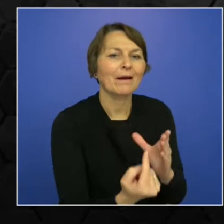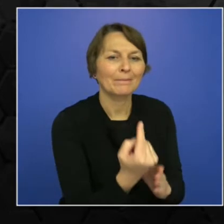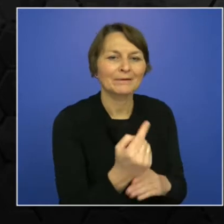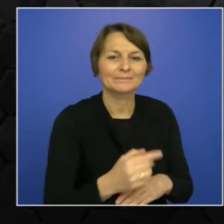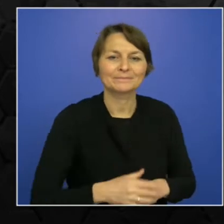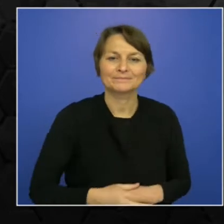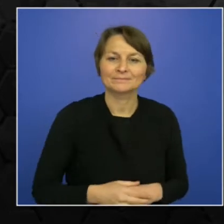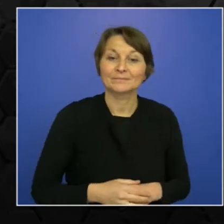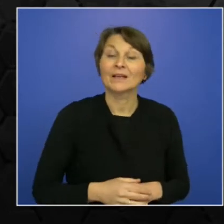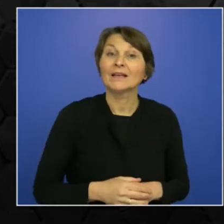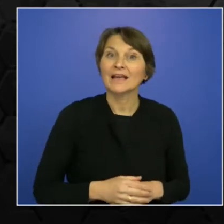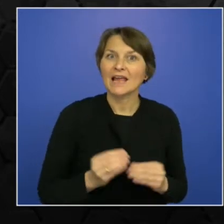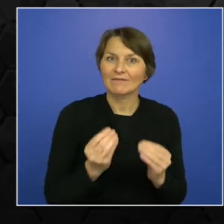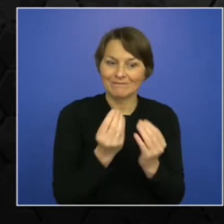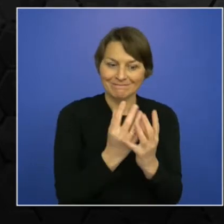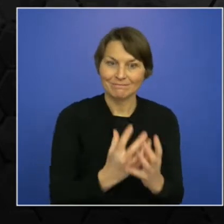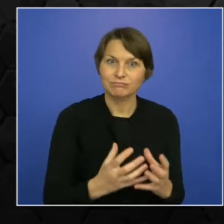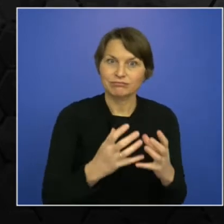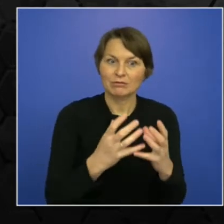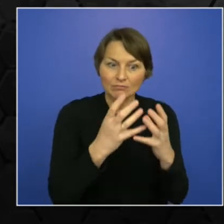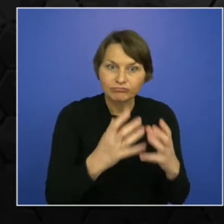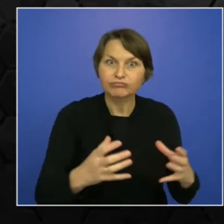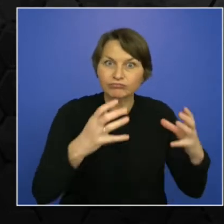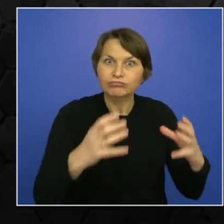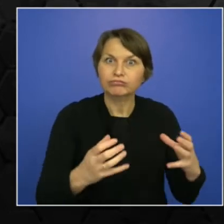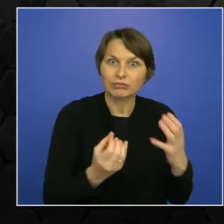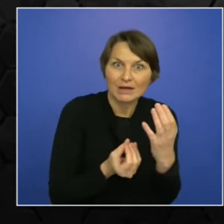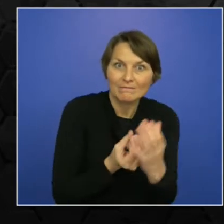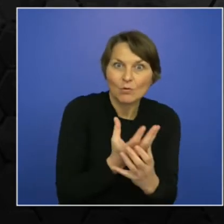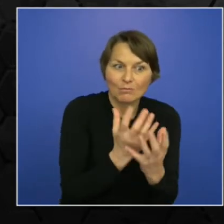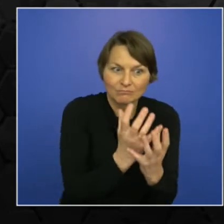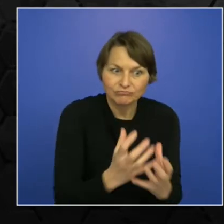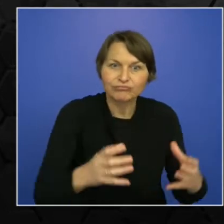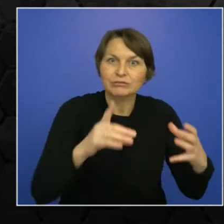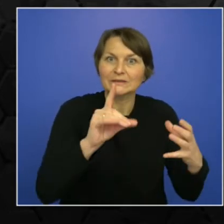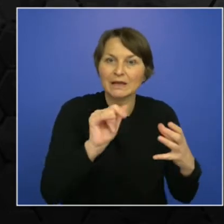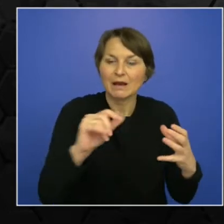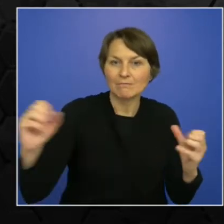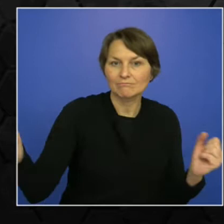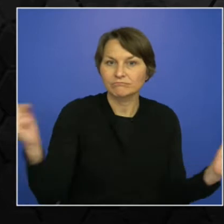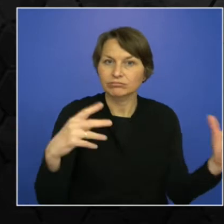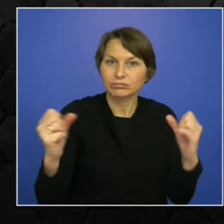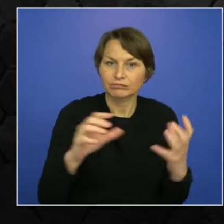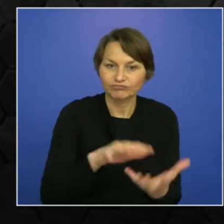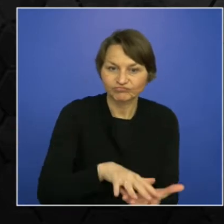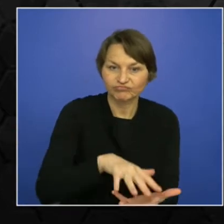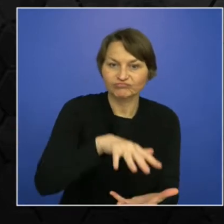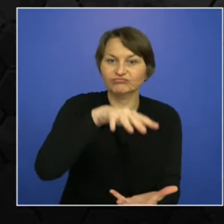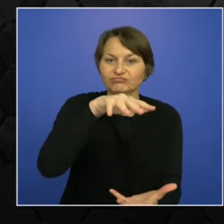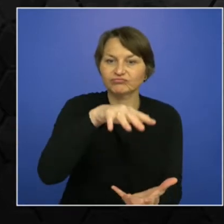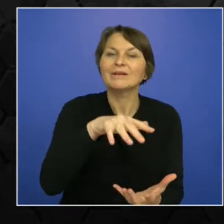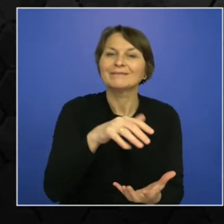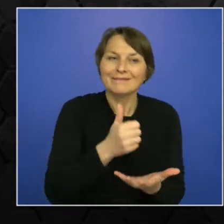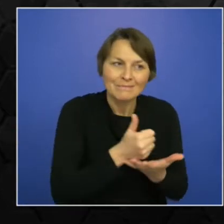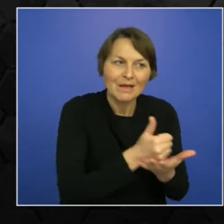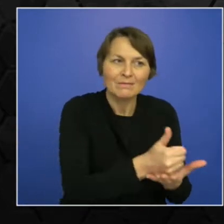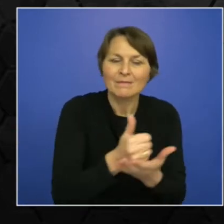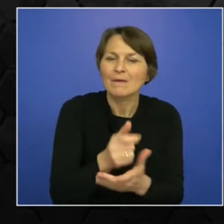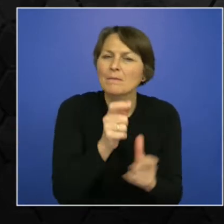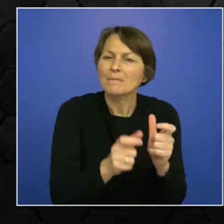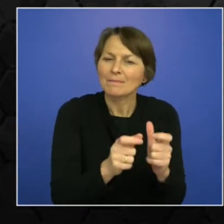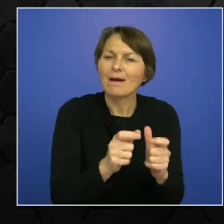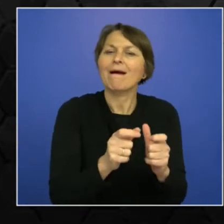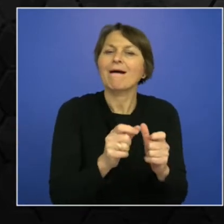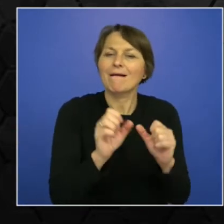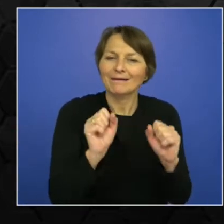accurate, much like how humans improve with more practice. The adaptability of machine learning makes it a great choice